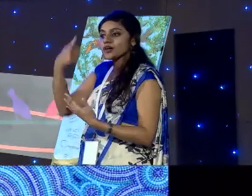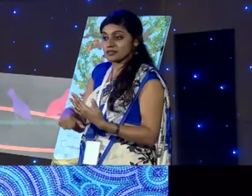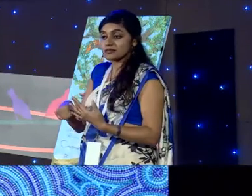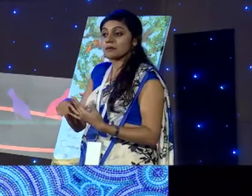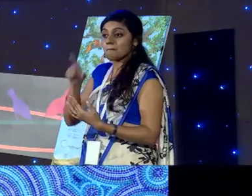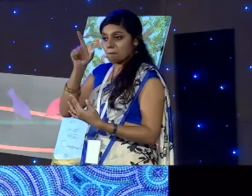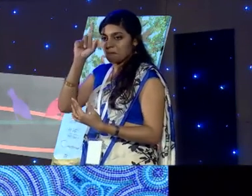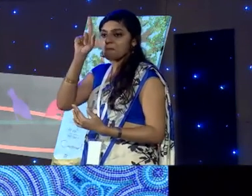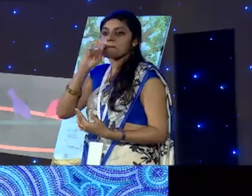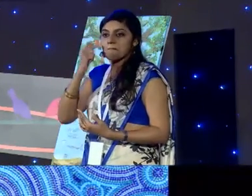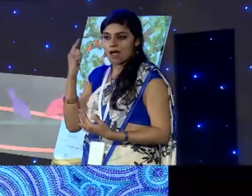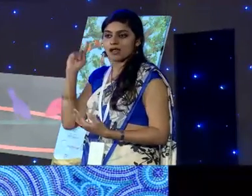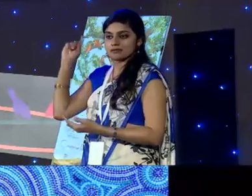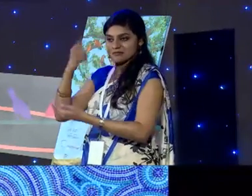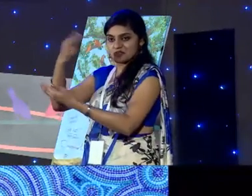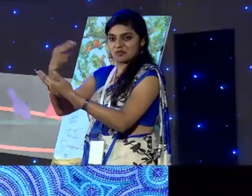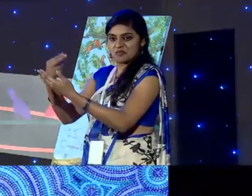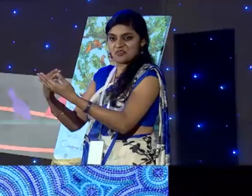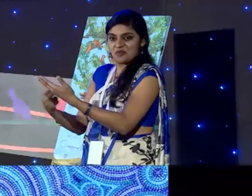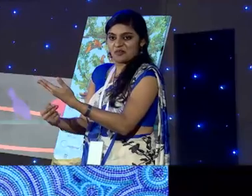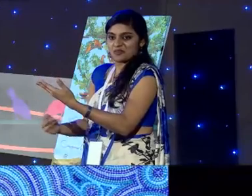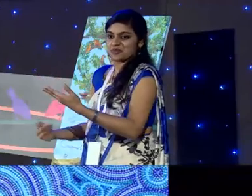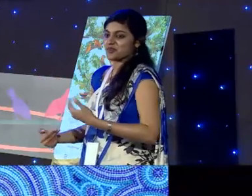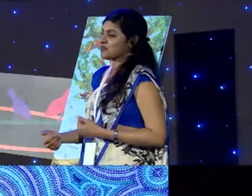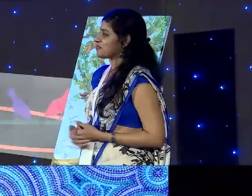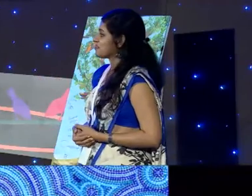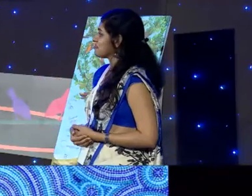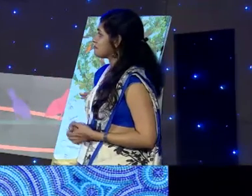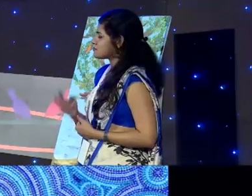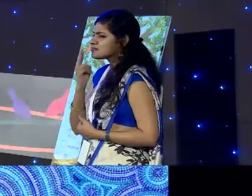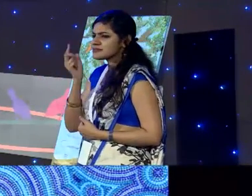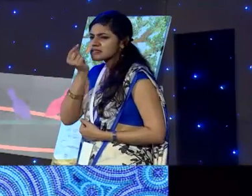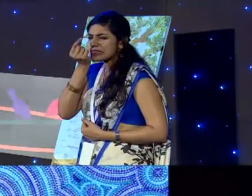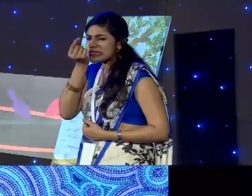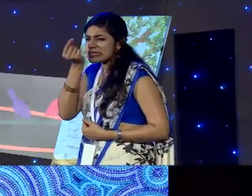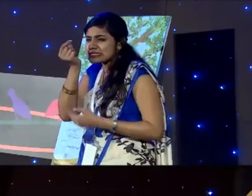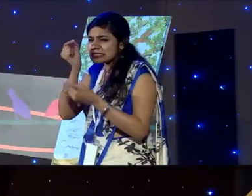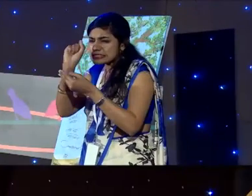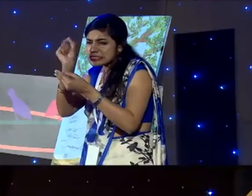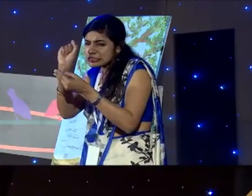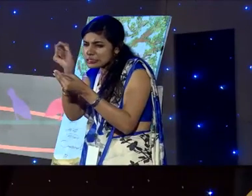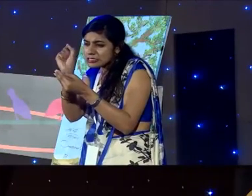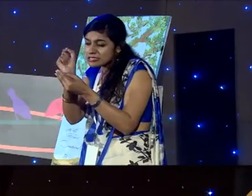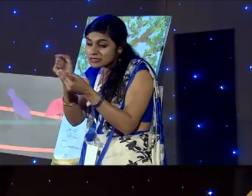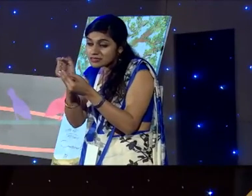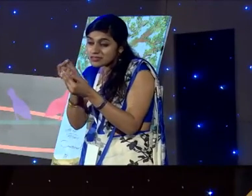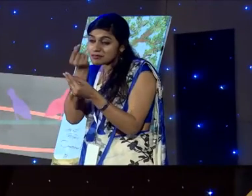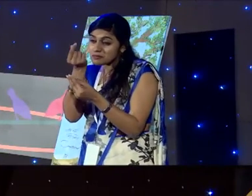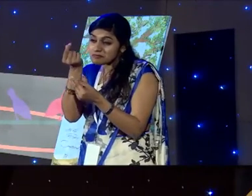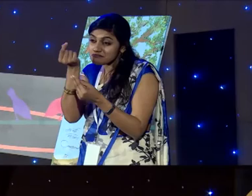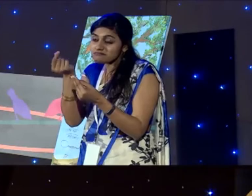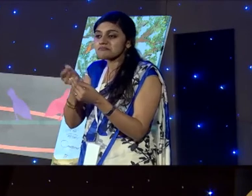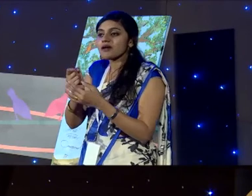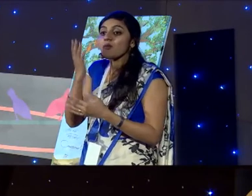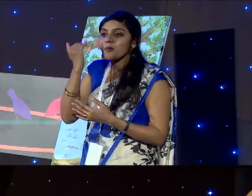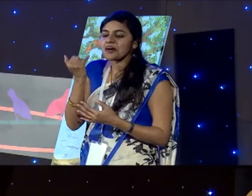autism called Peter Myers, where you can see all of the tiny details, like the pixels in his work, because he loves